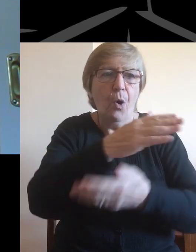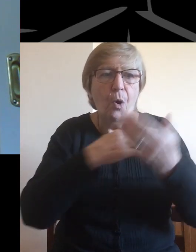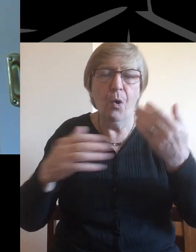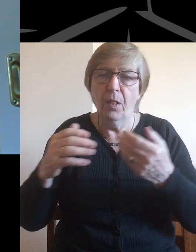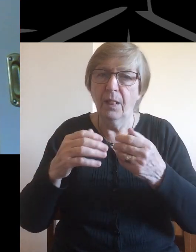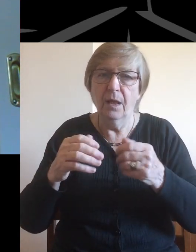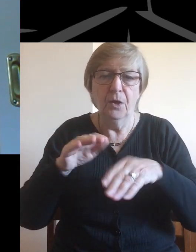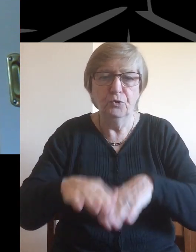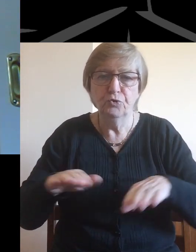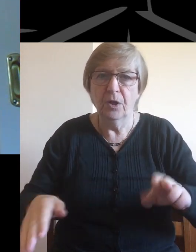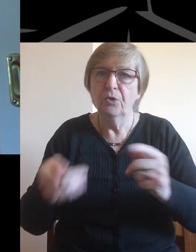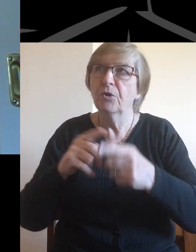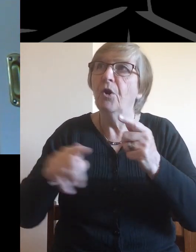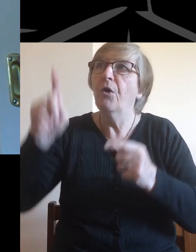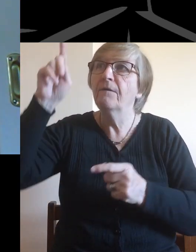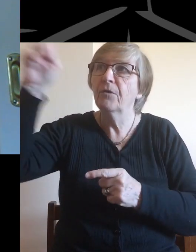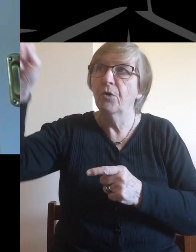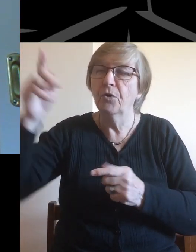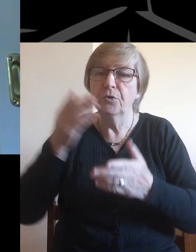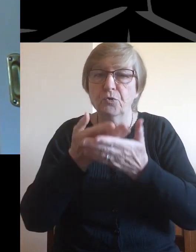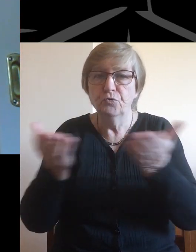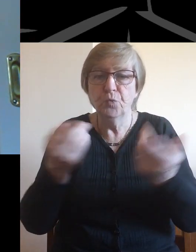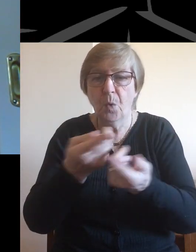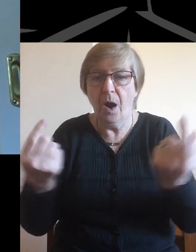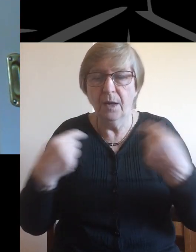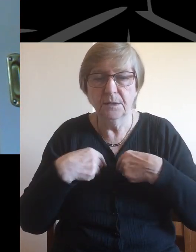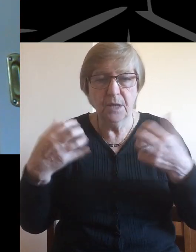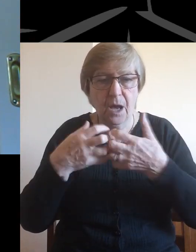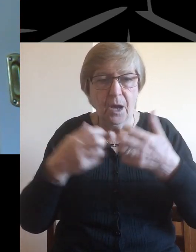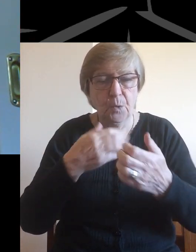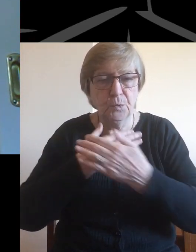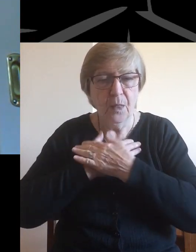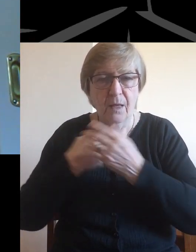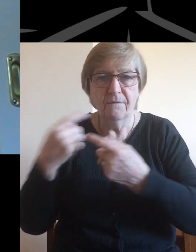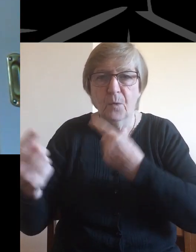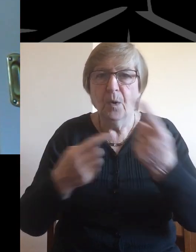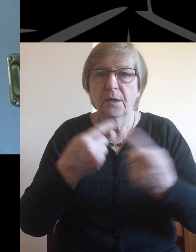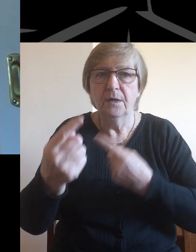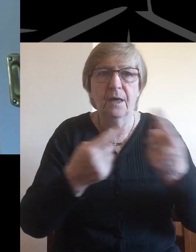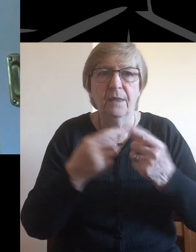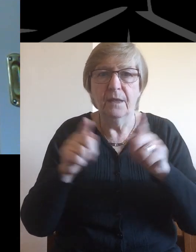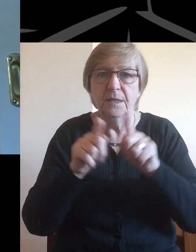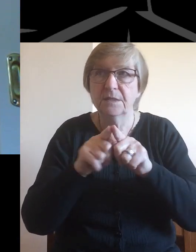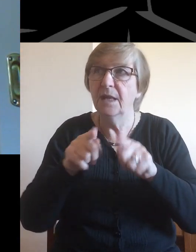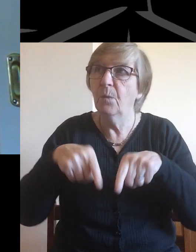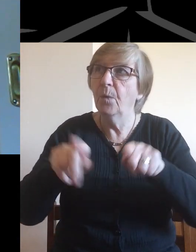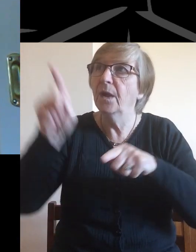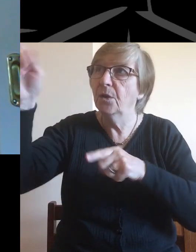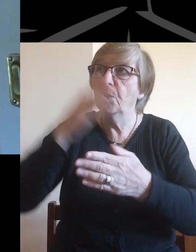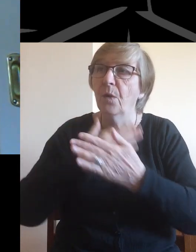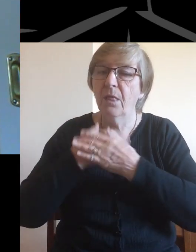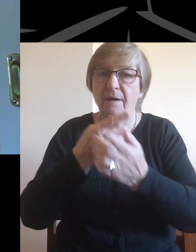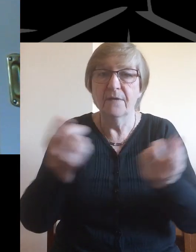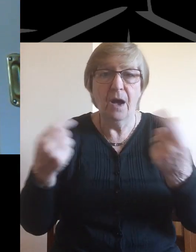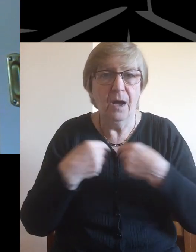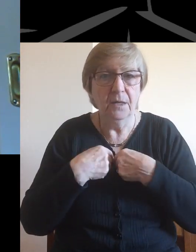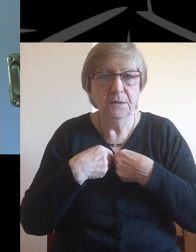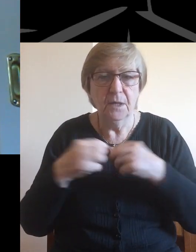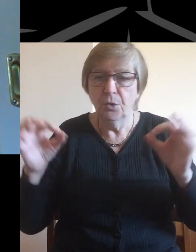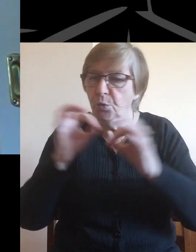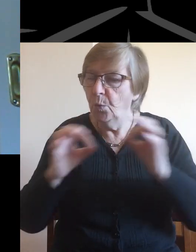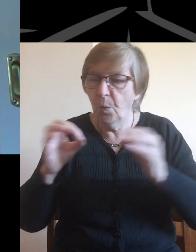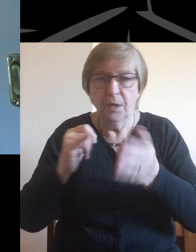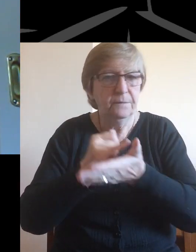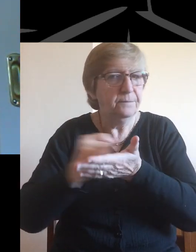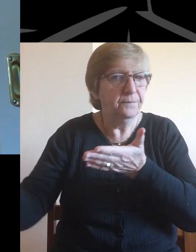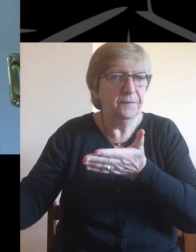living God. Show us how to love one another as you love us, and to remember that in you no one is